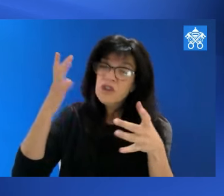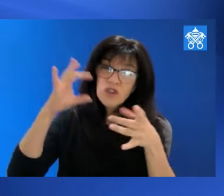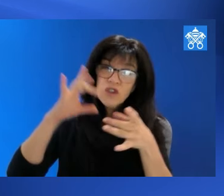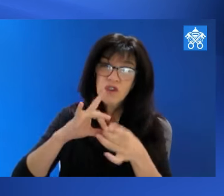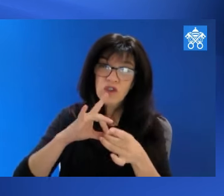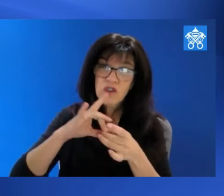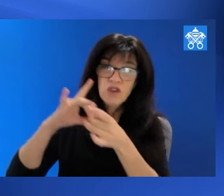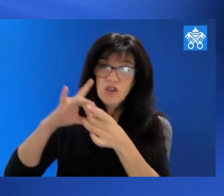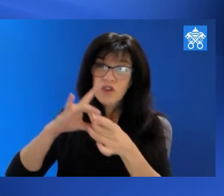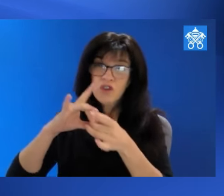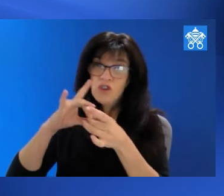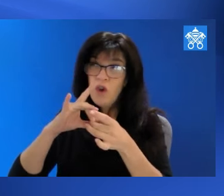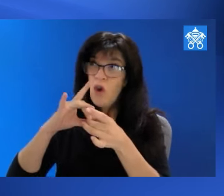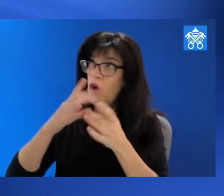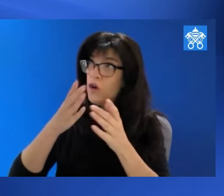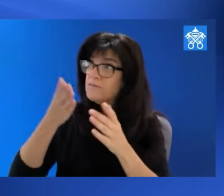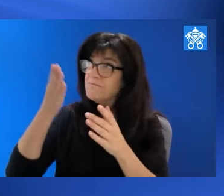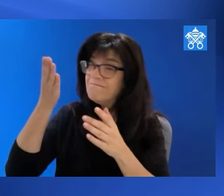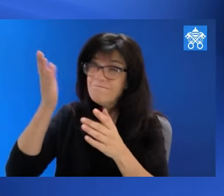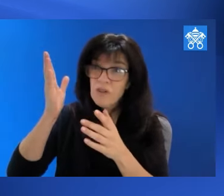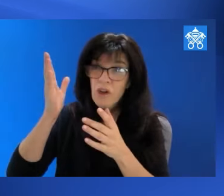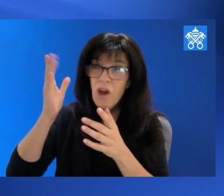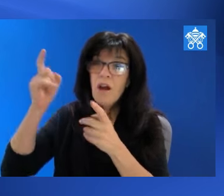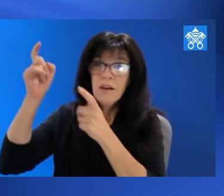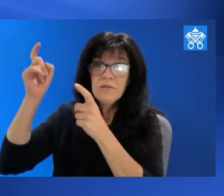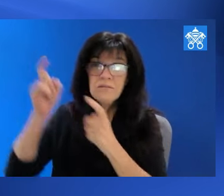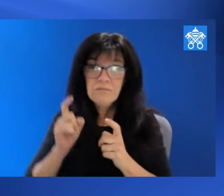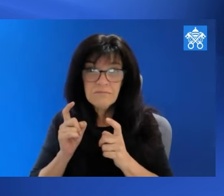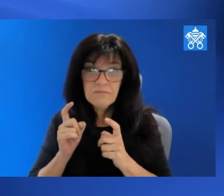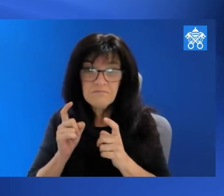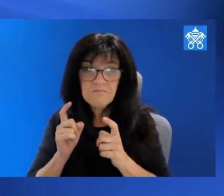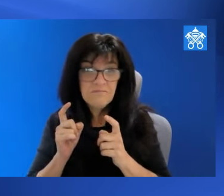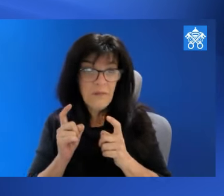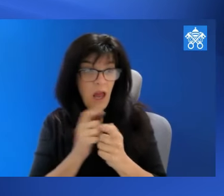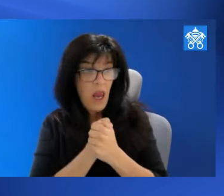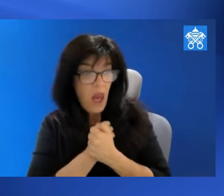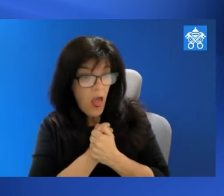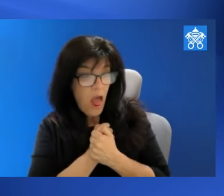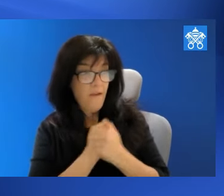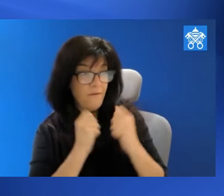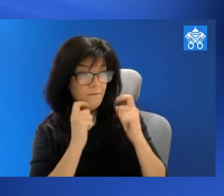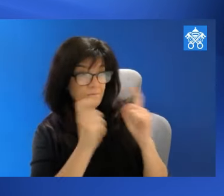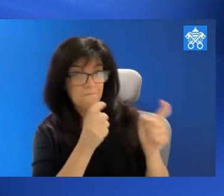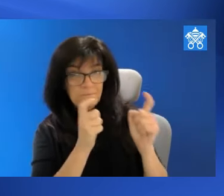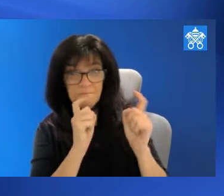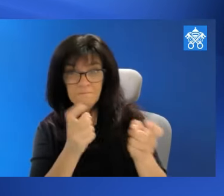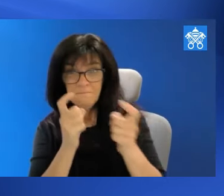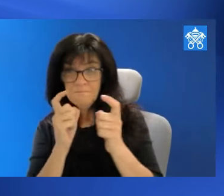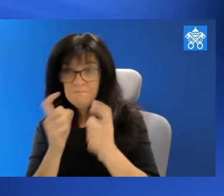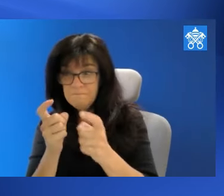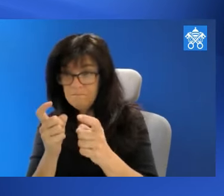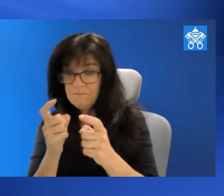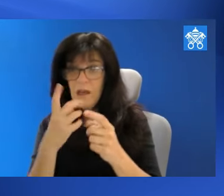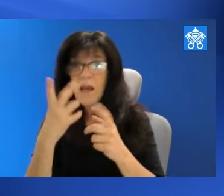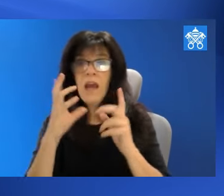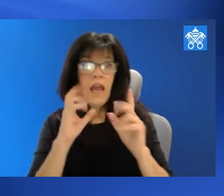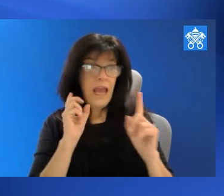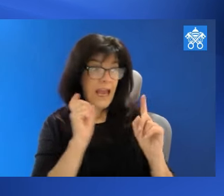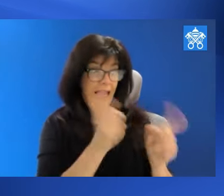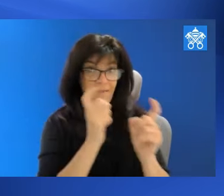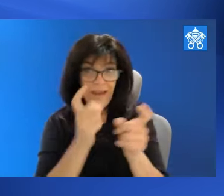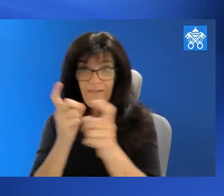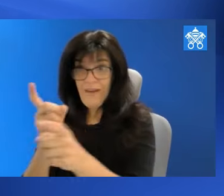joy multiply, not only around us, but also in us. And in this way, we become